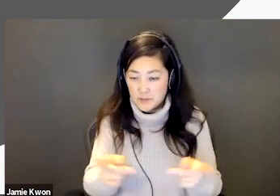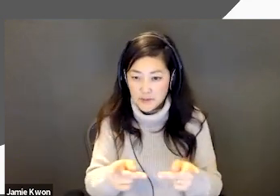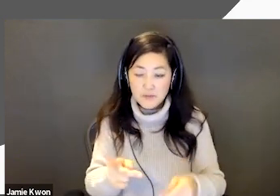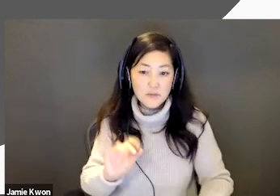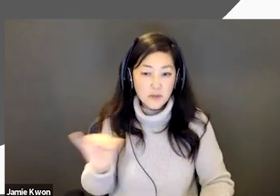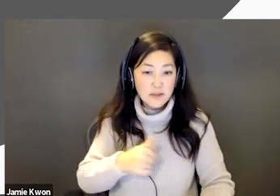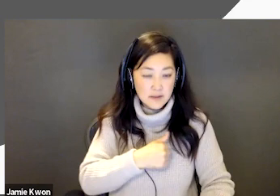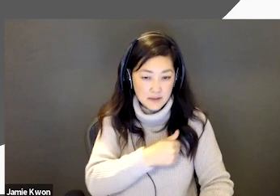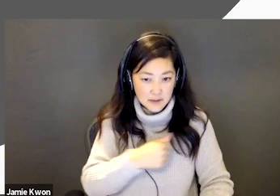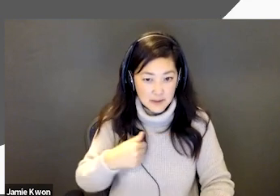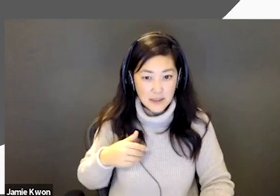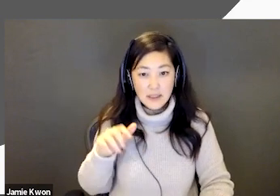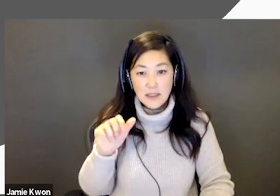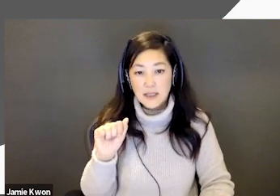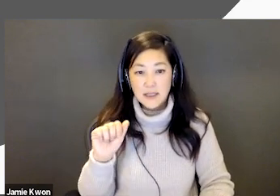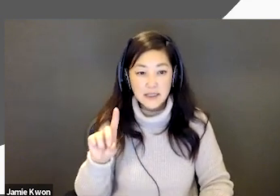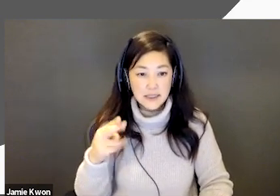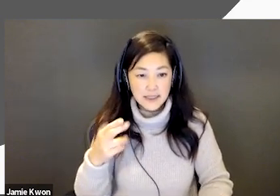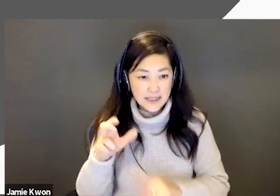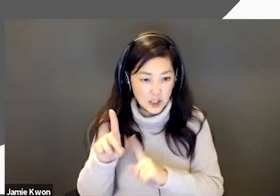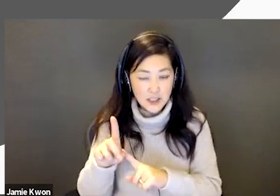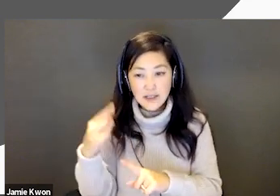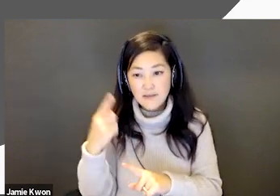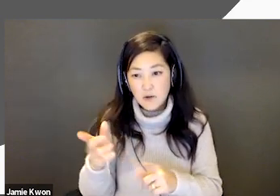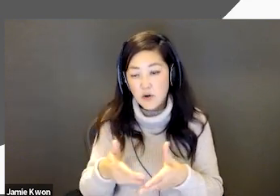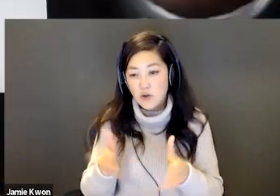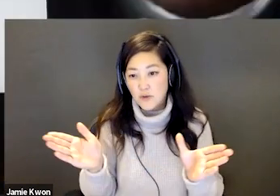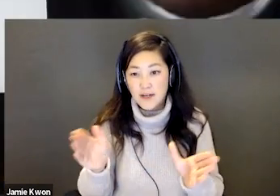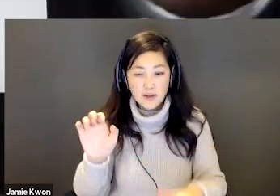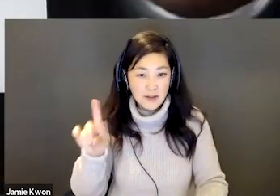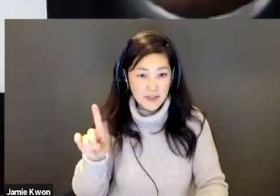also a member of the ADHD Association of Greater Edmonton.